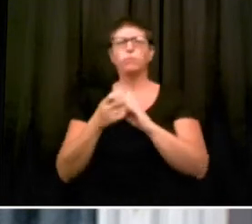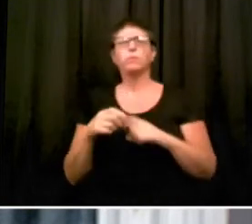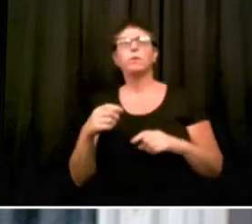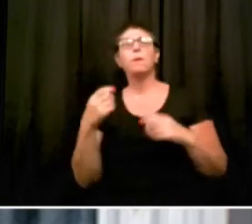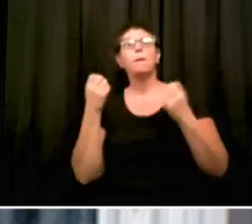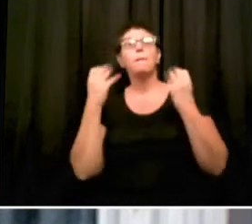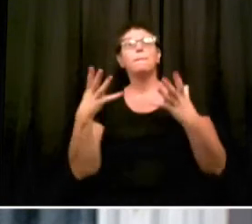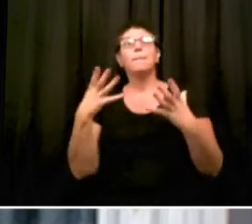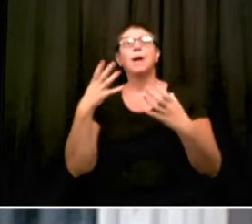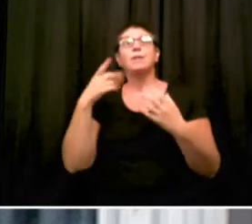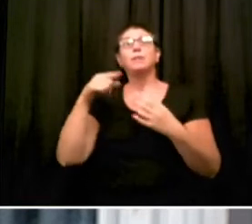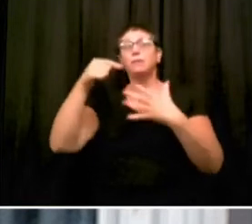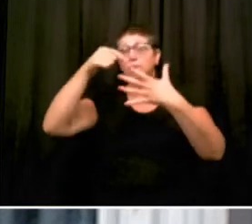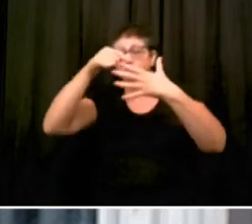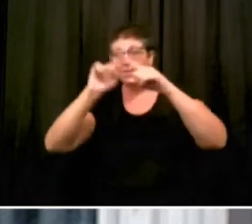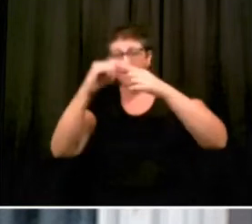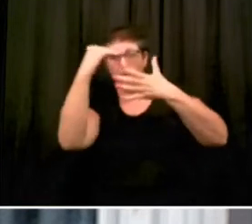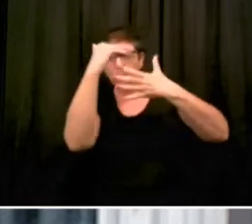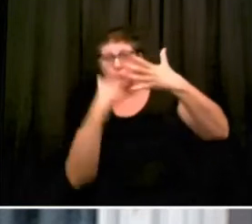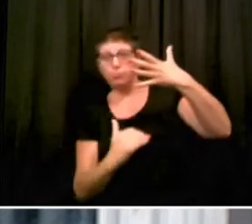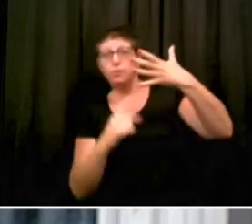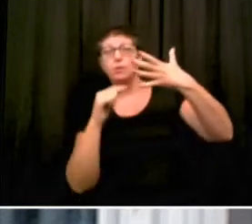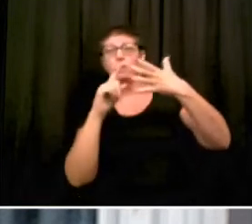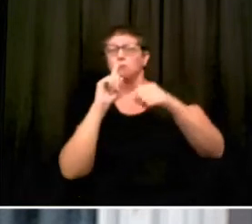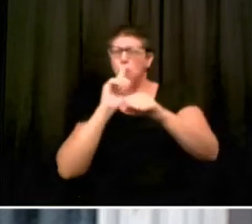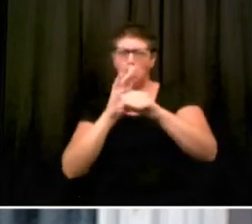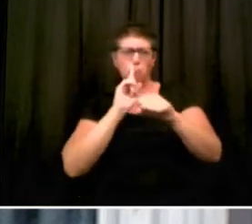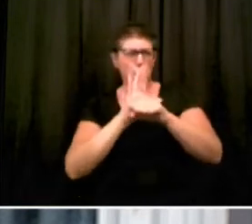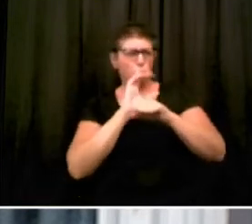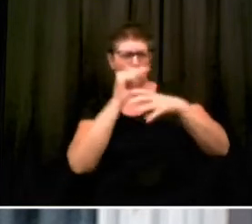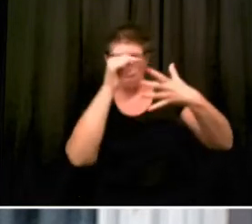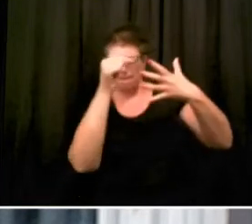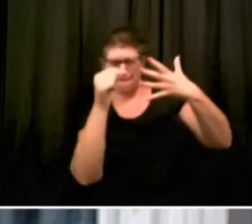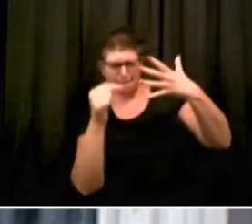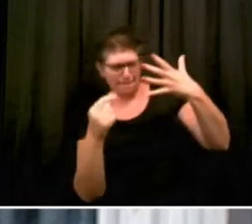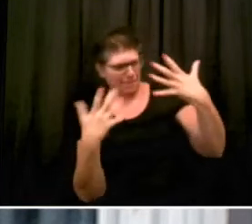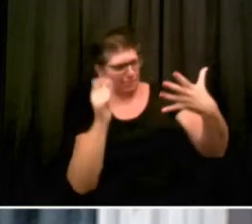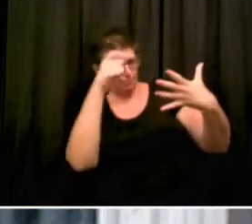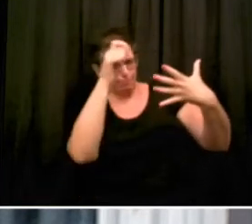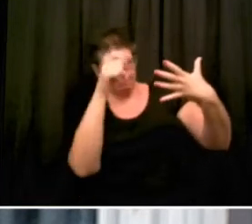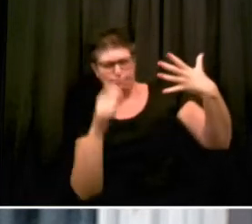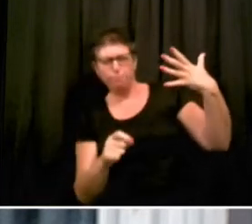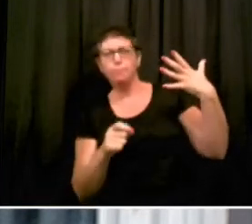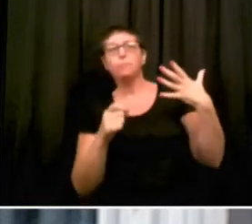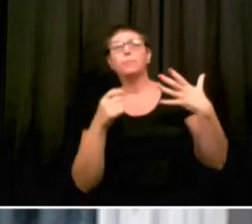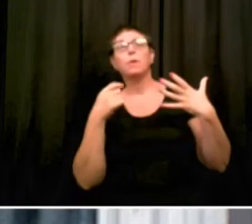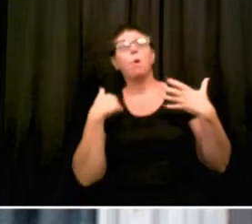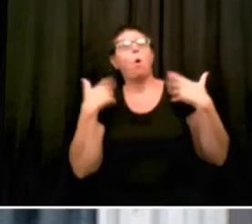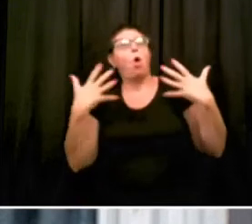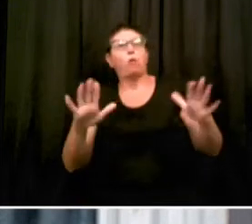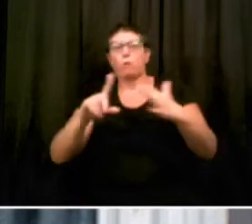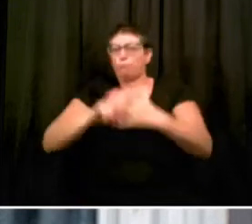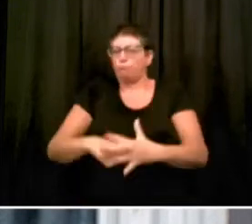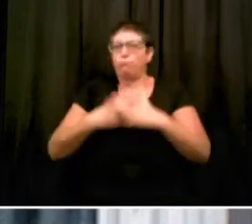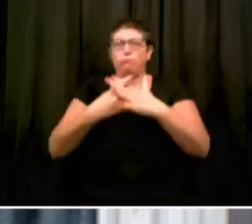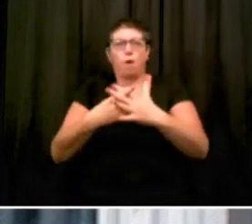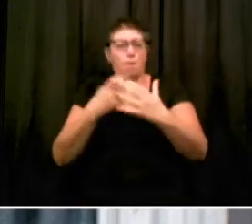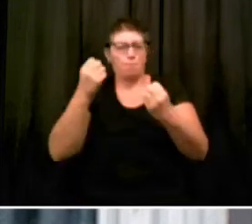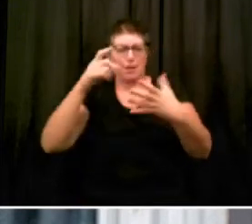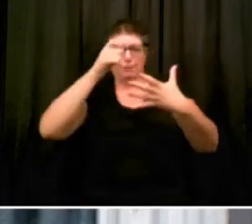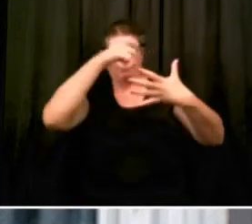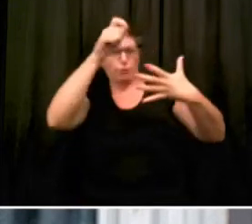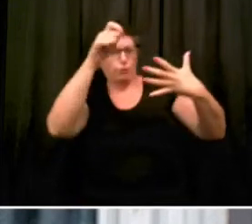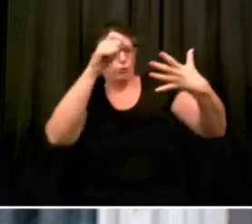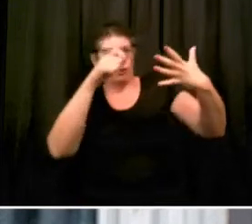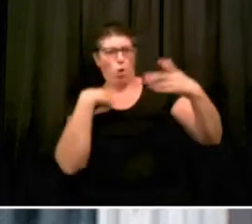now. The mayor mentioned the discipline matrix, which I can tell you has been worked on for approximately 12 months now.